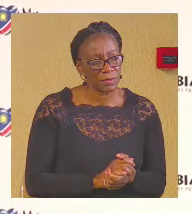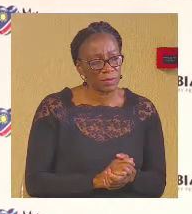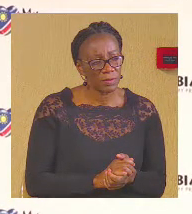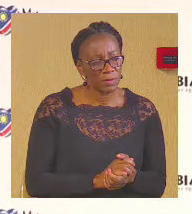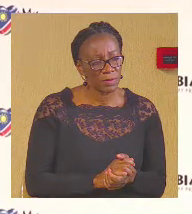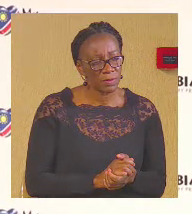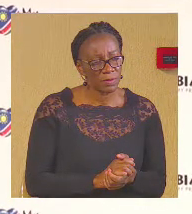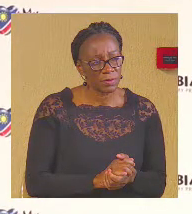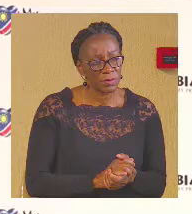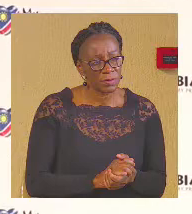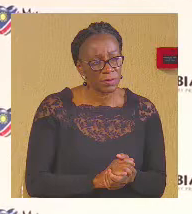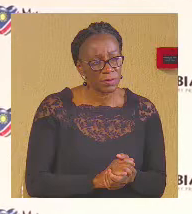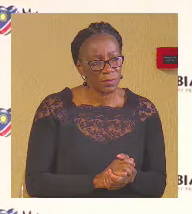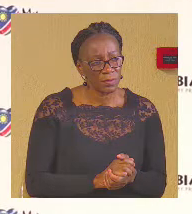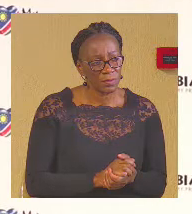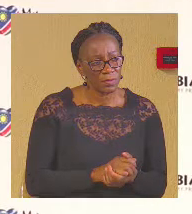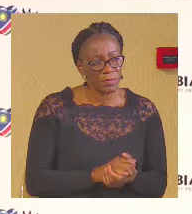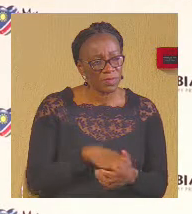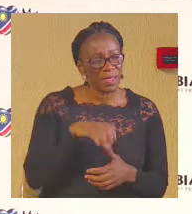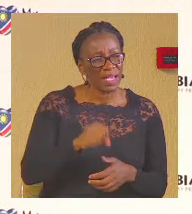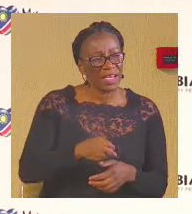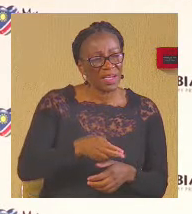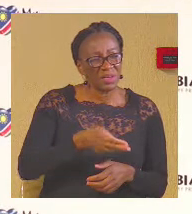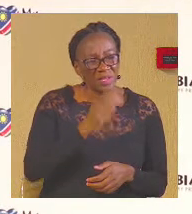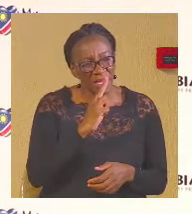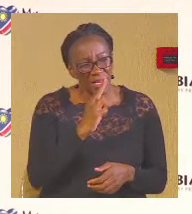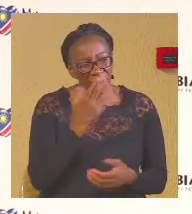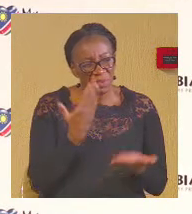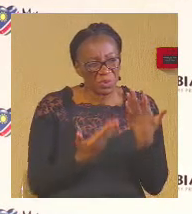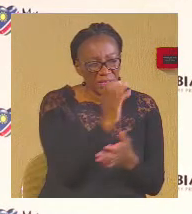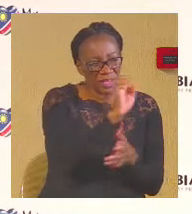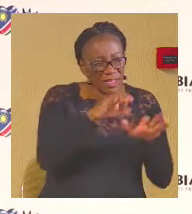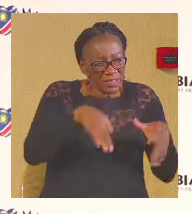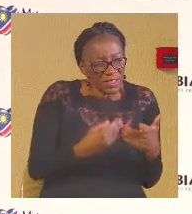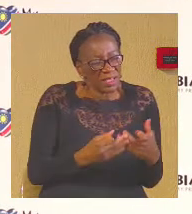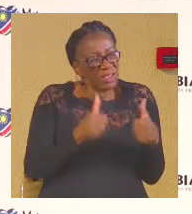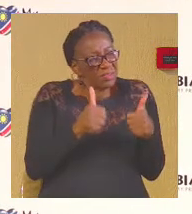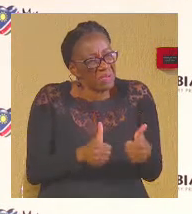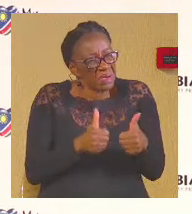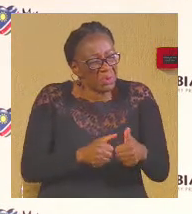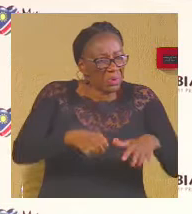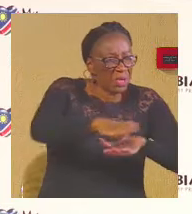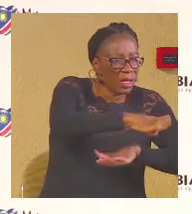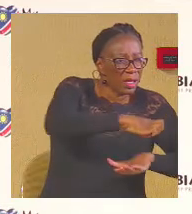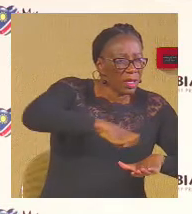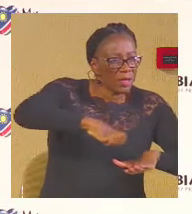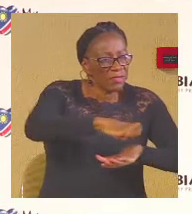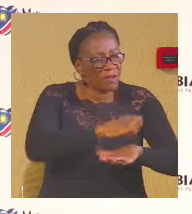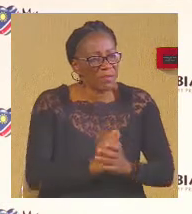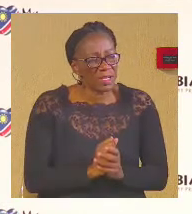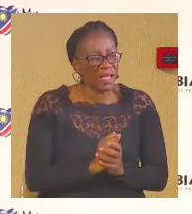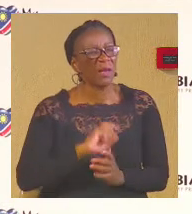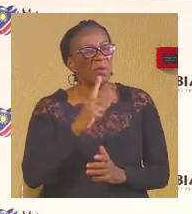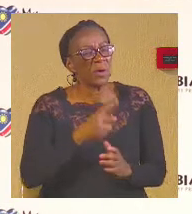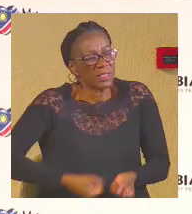are these facilities in conducive environment? Should those of our people that are under quarantine now, what kind of support are they